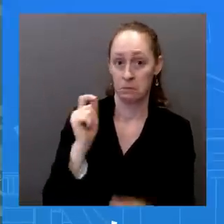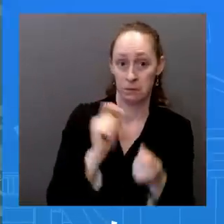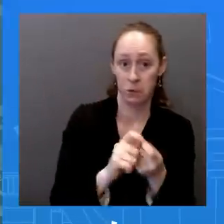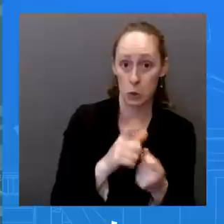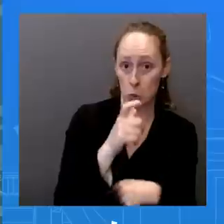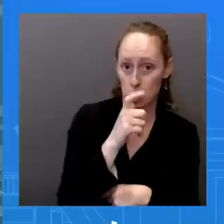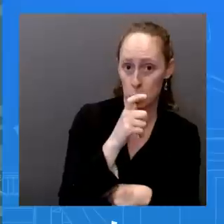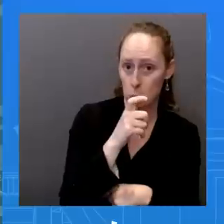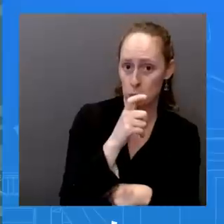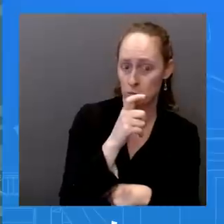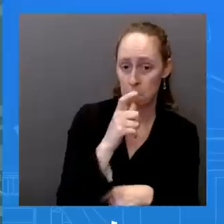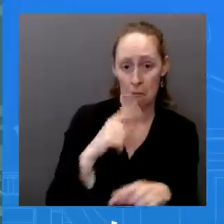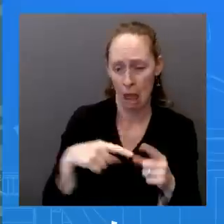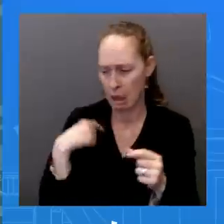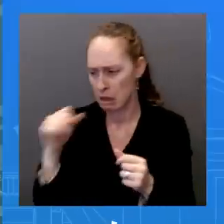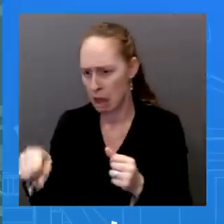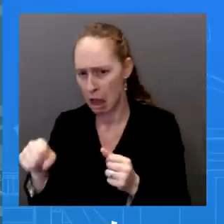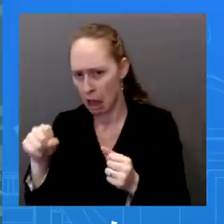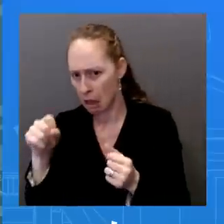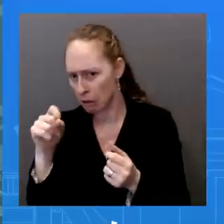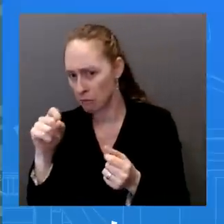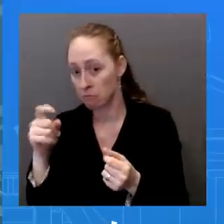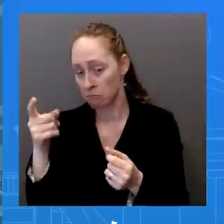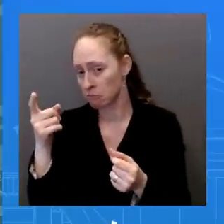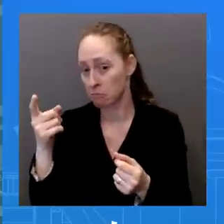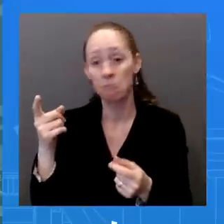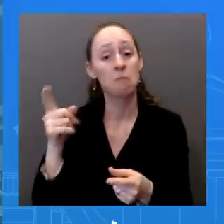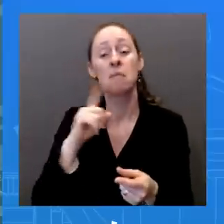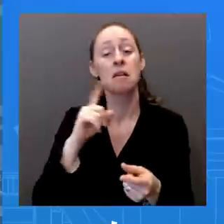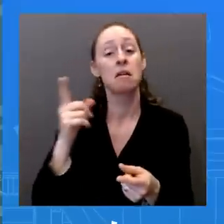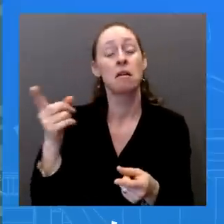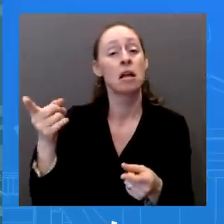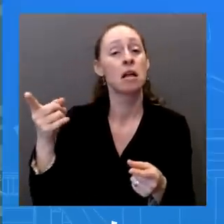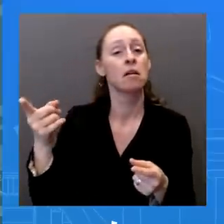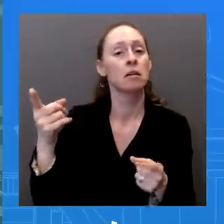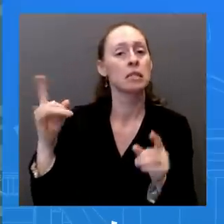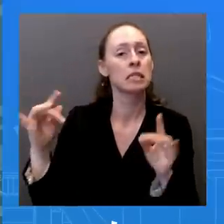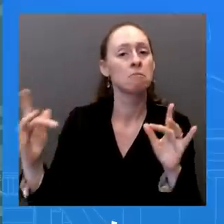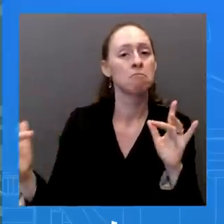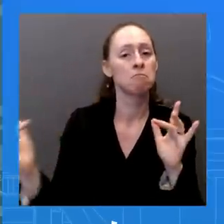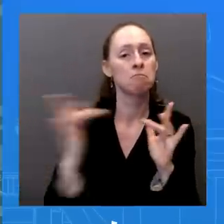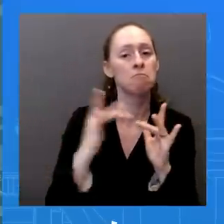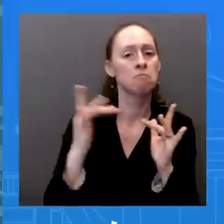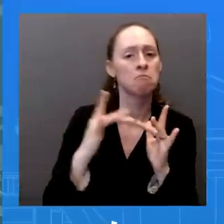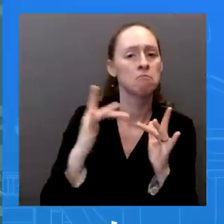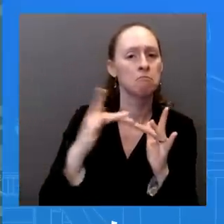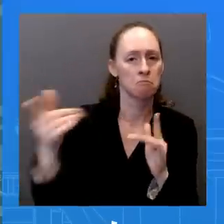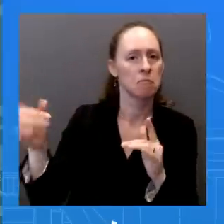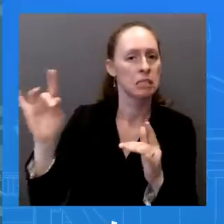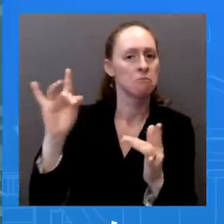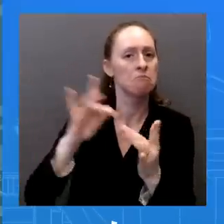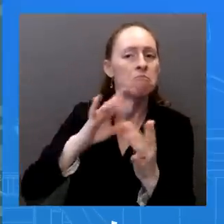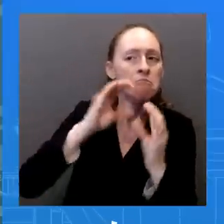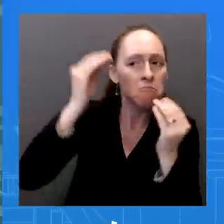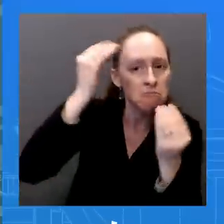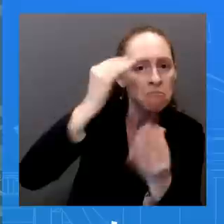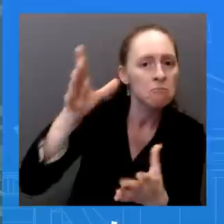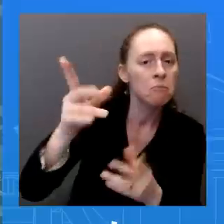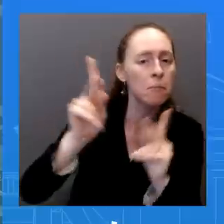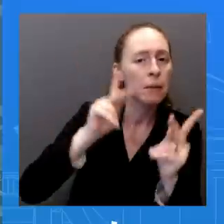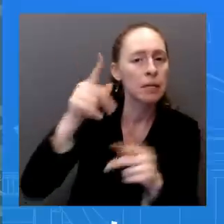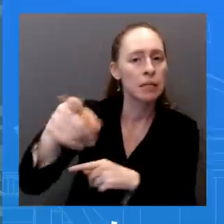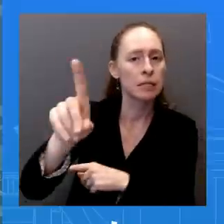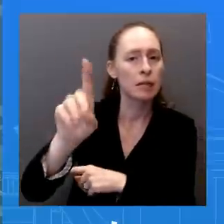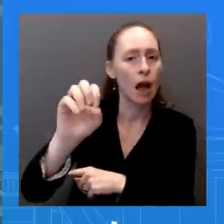with the folks in Delaware, the officials in Delaware. What I can tell you that our heads up did not come from Governor